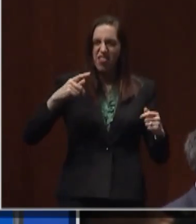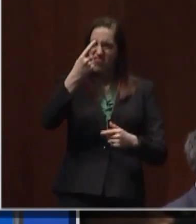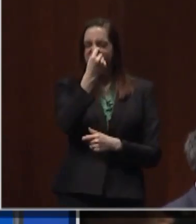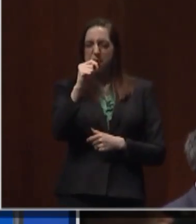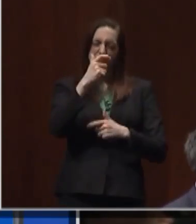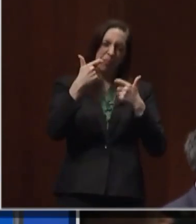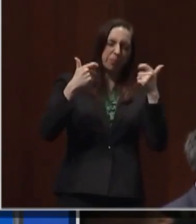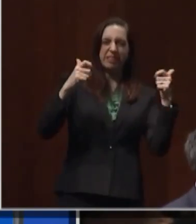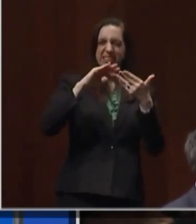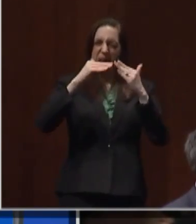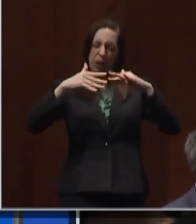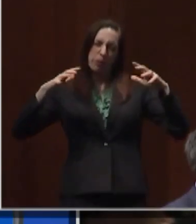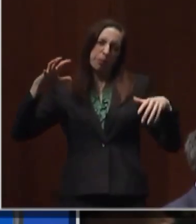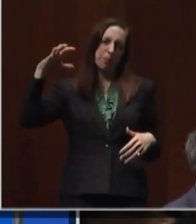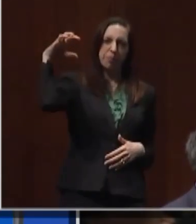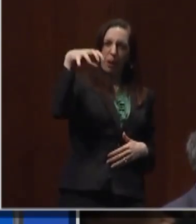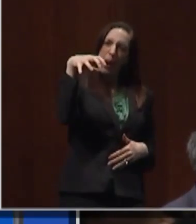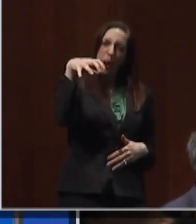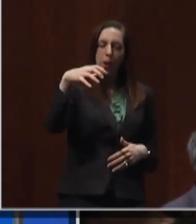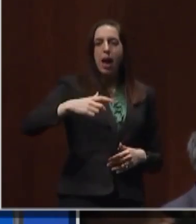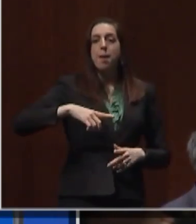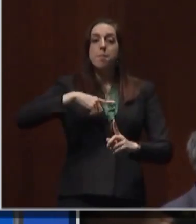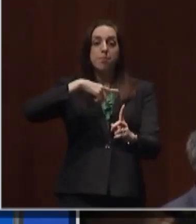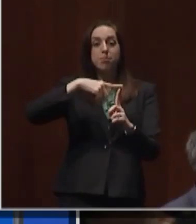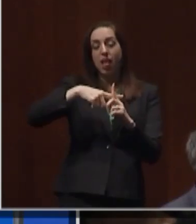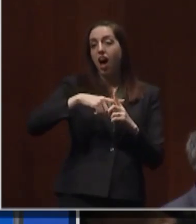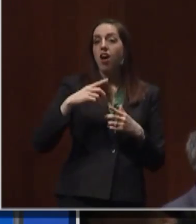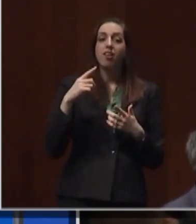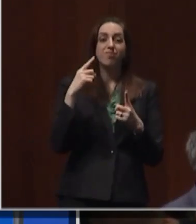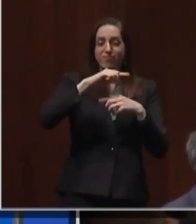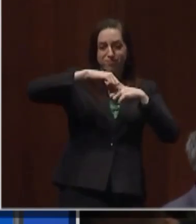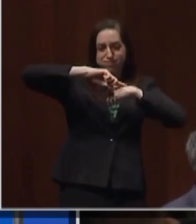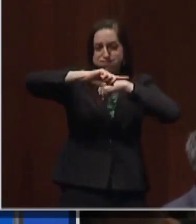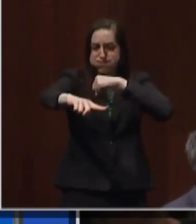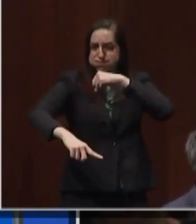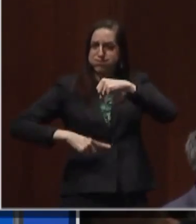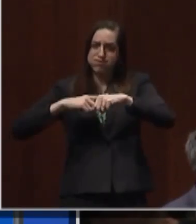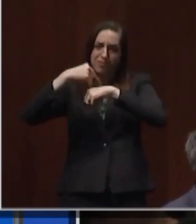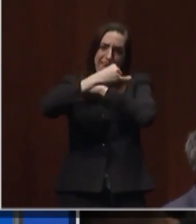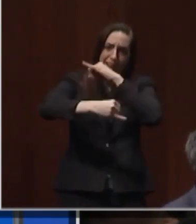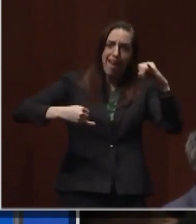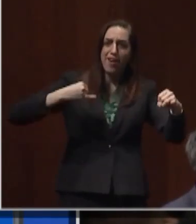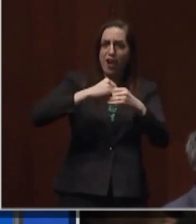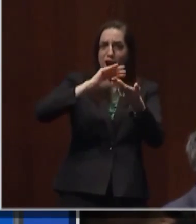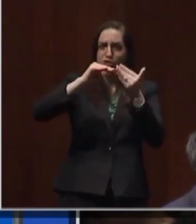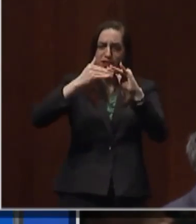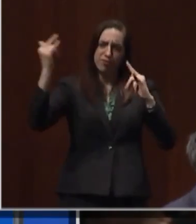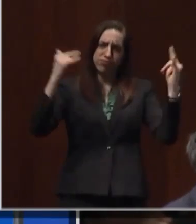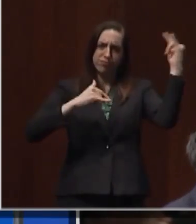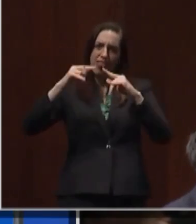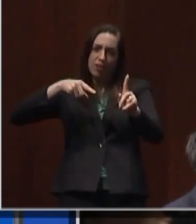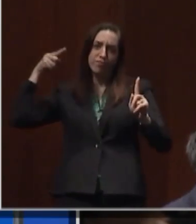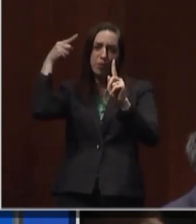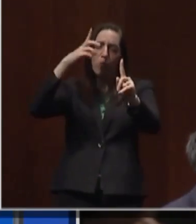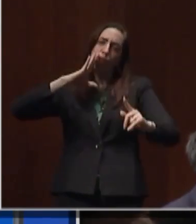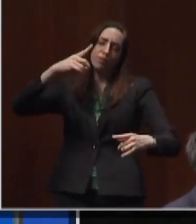not only in this country, but the city in terms of the global international city that we are destined to